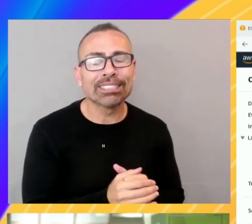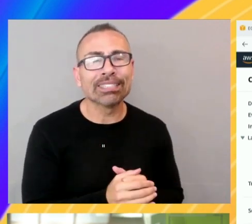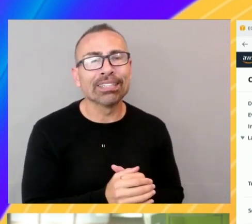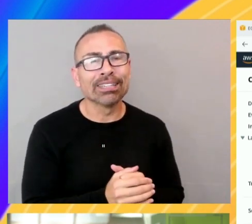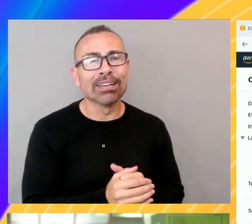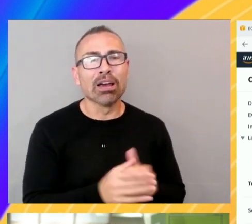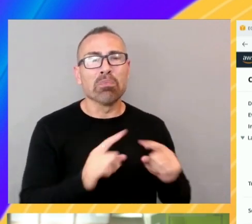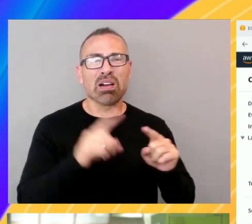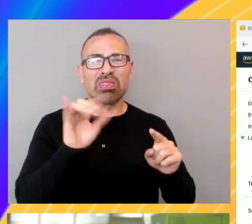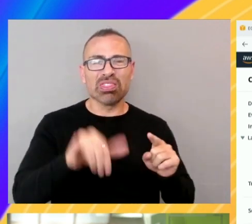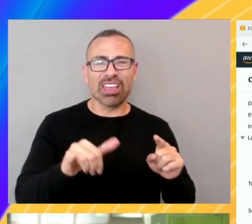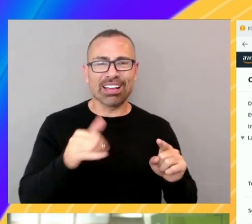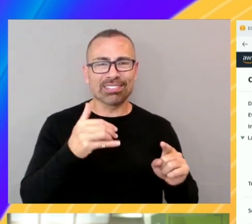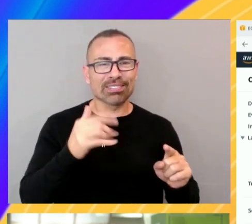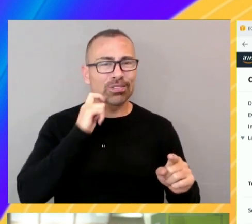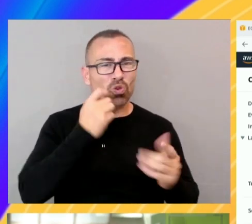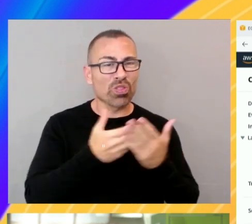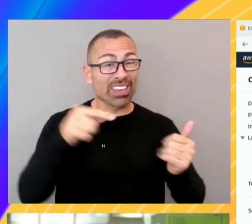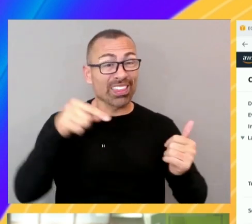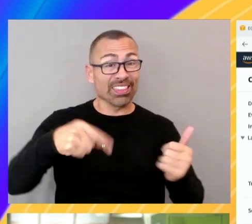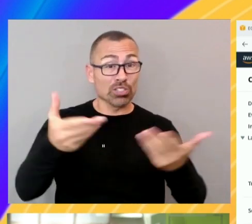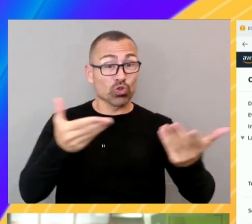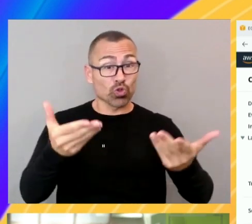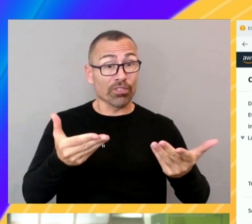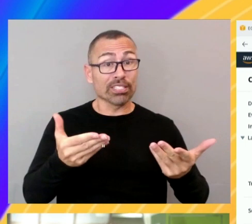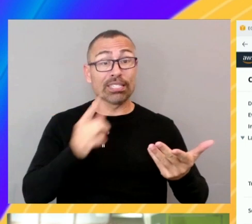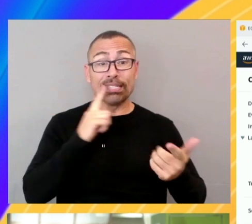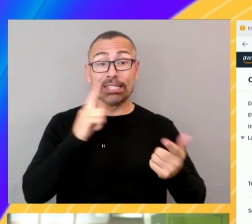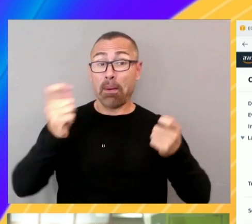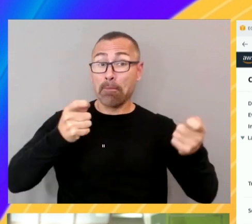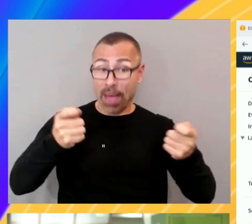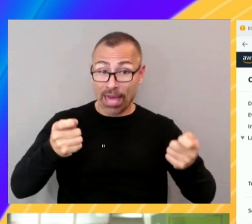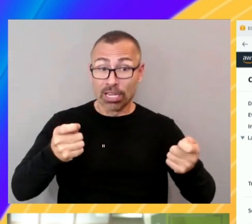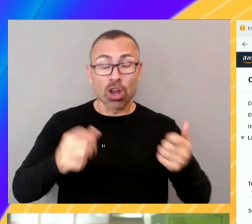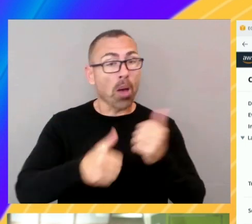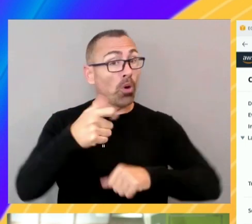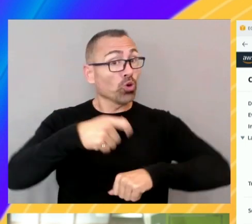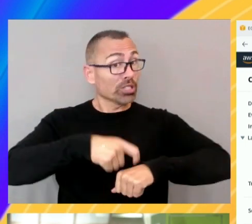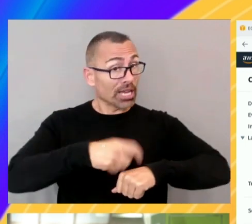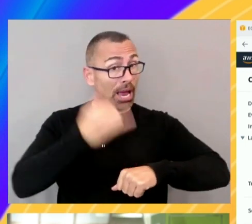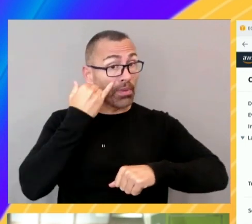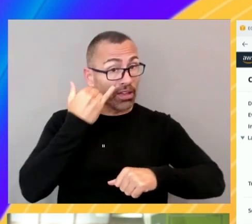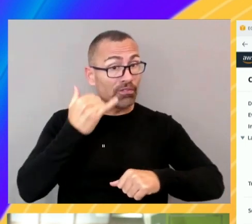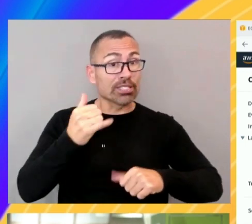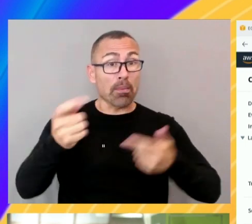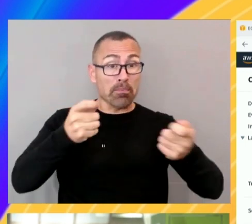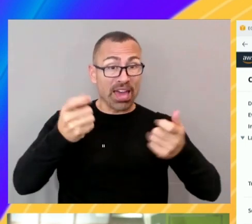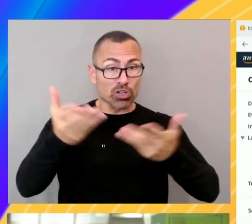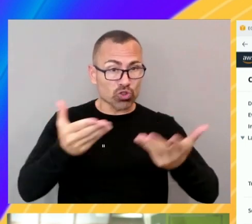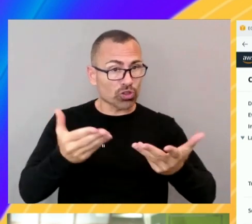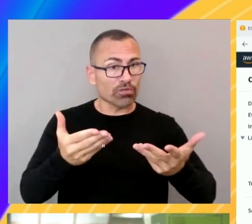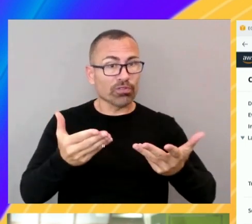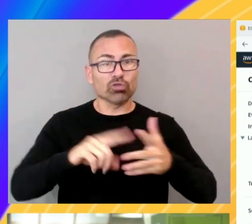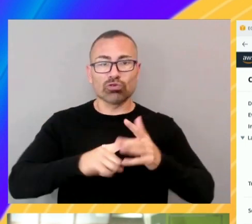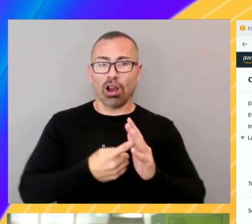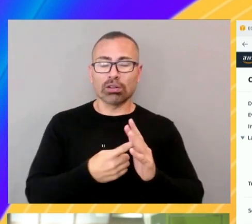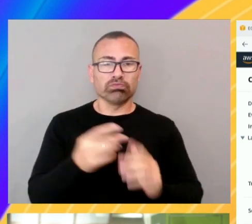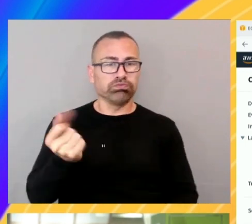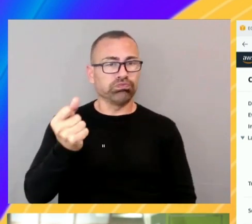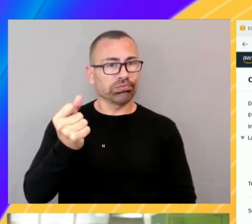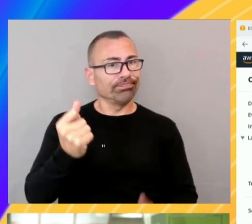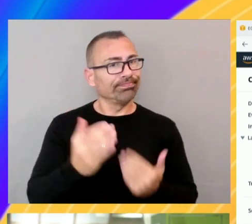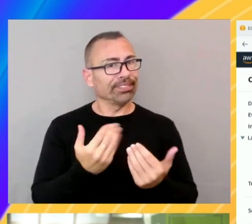a managed service, and usually with a managed service, it's generally pretty easy to get started. So awesome. Yeah. So we can either do